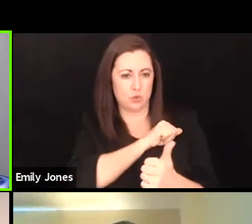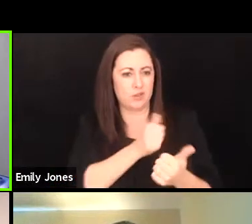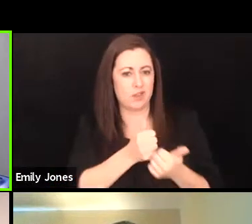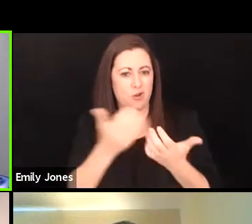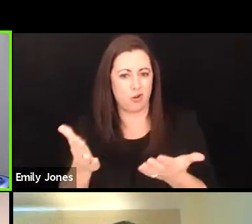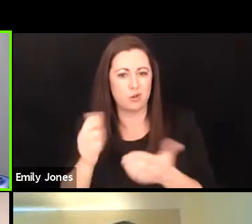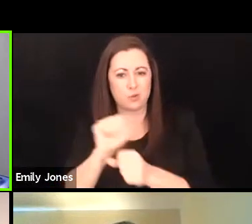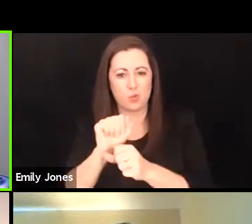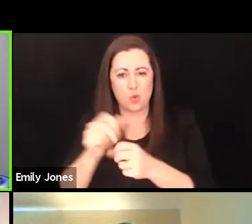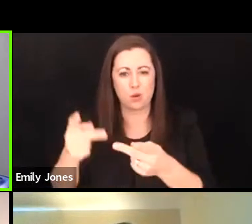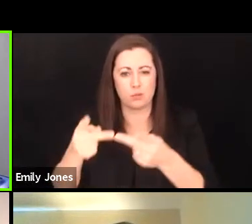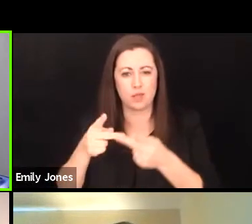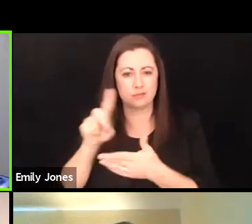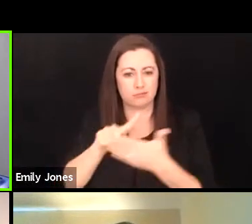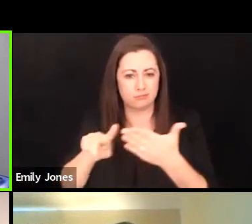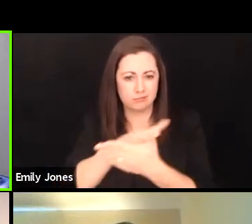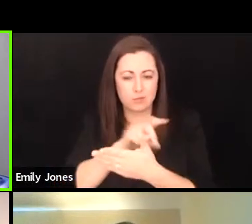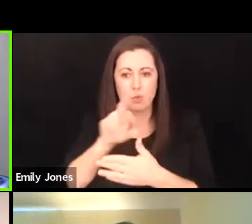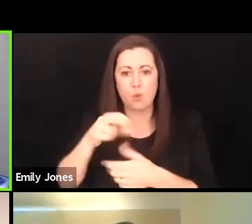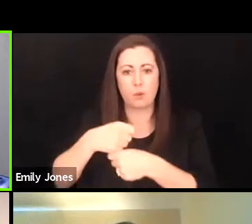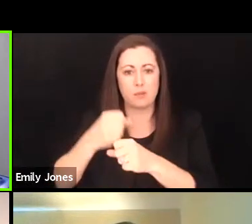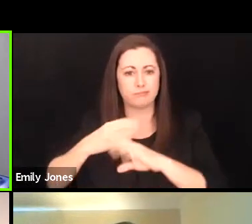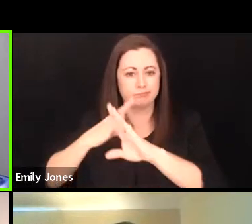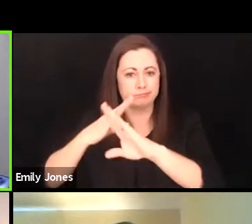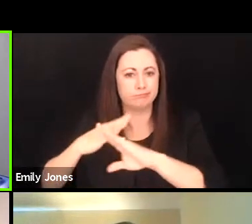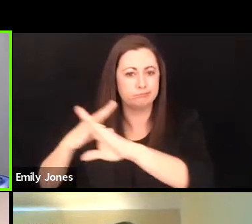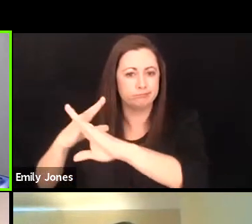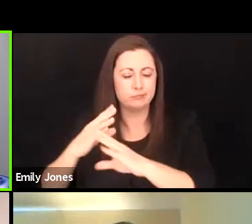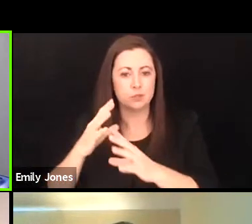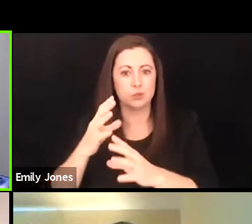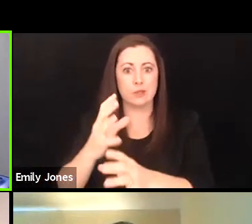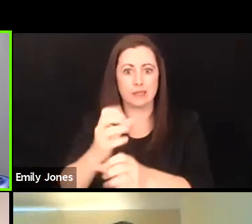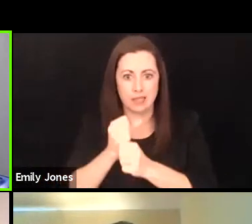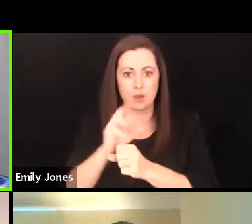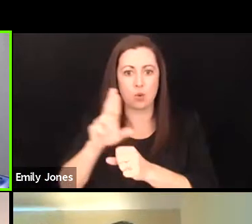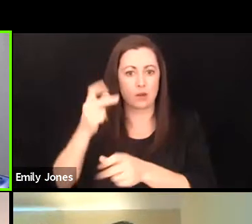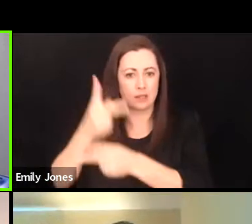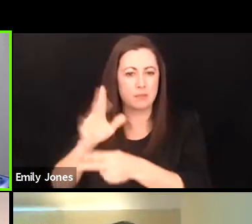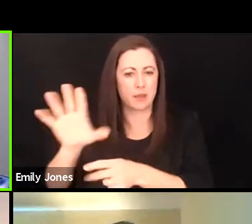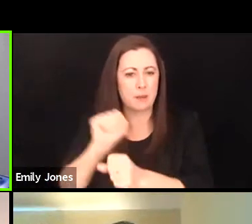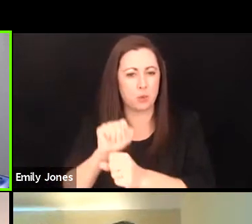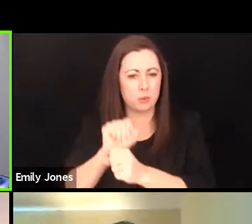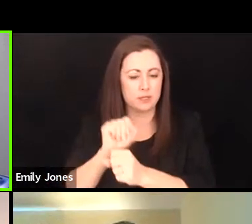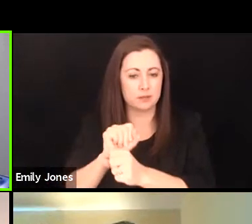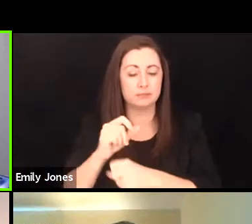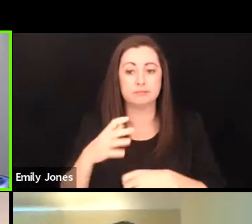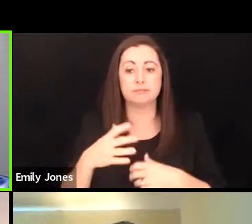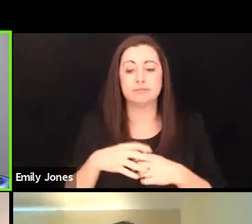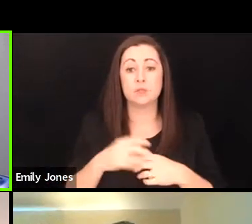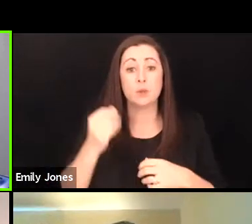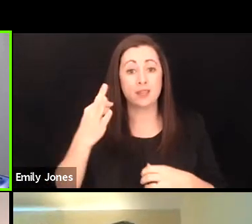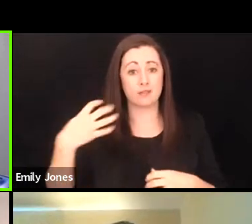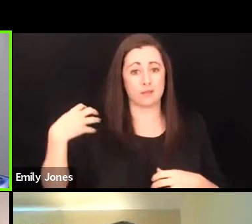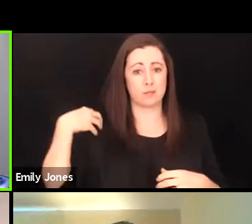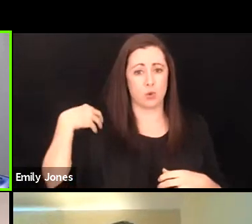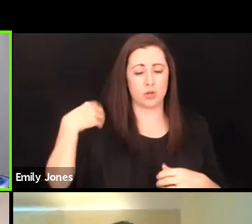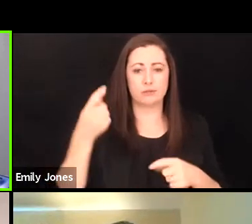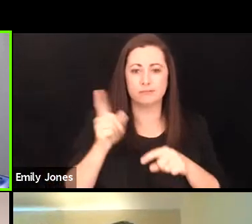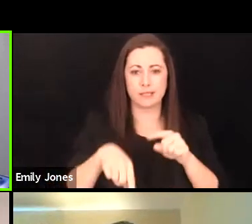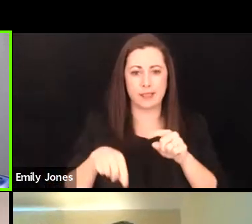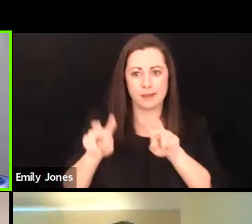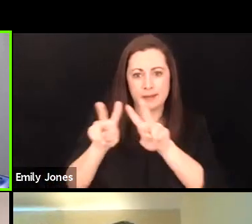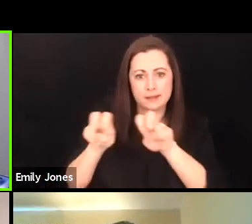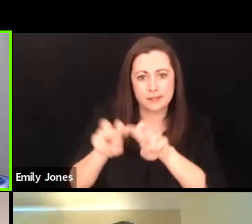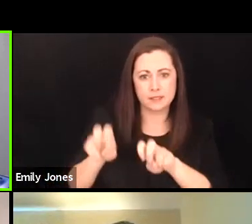discrimination that create obstacles to acquiring or maintaining employment? So perhaps if employers are not able to assess an